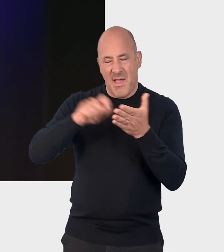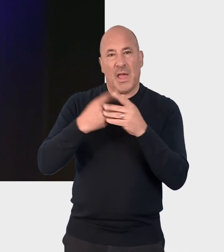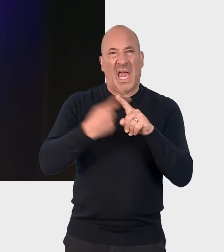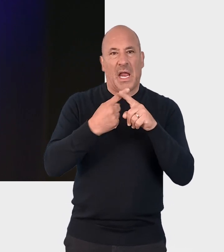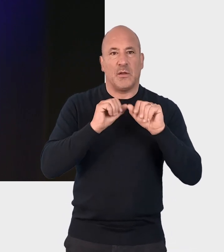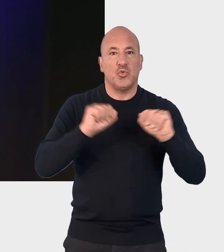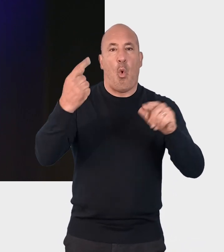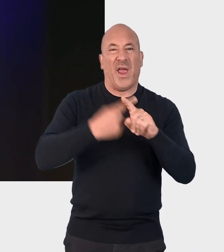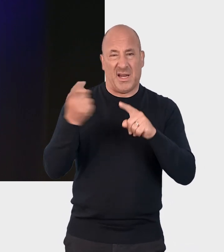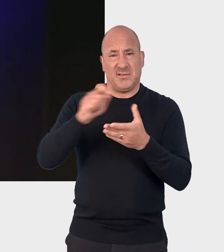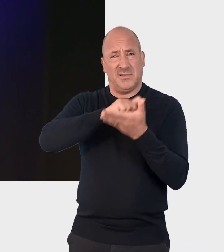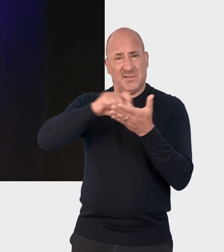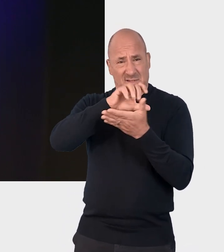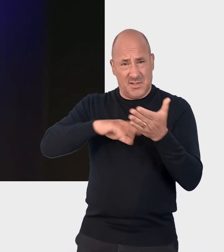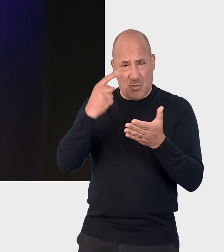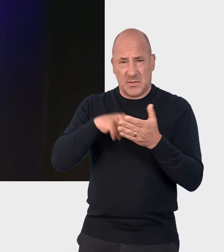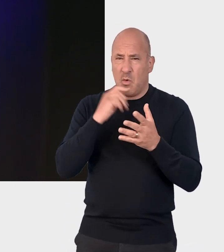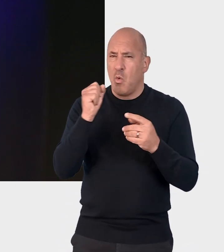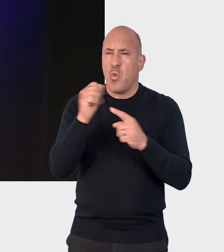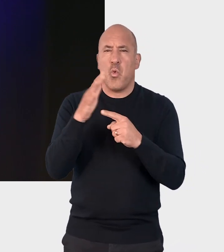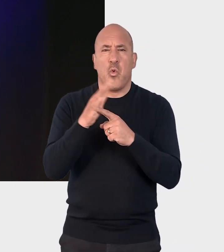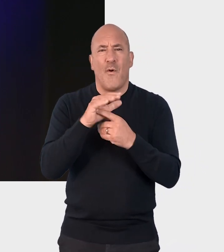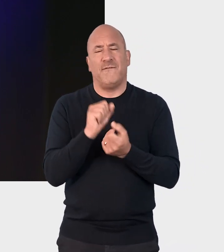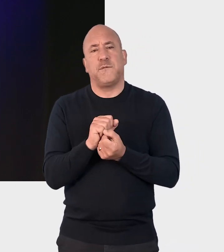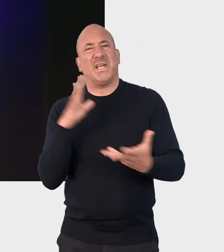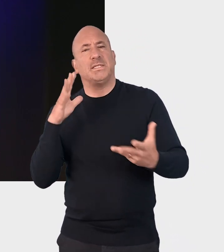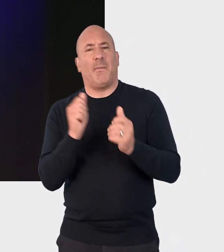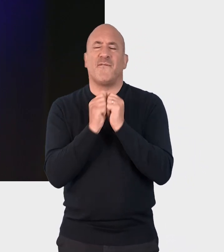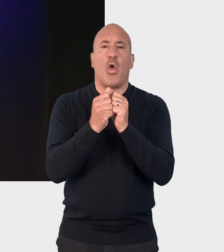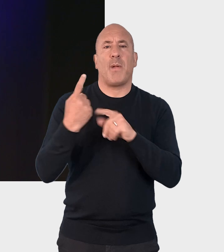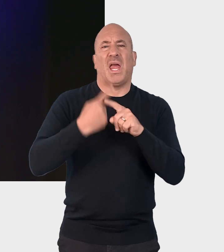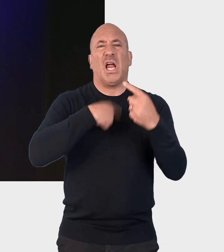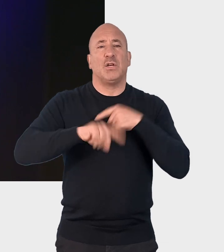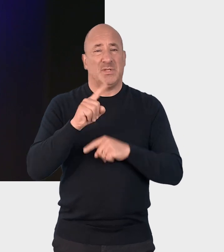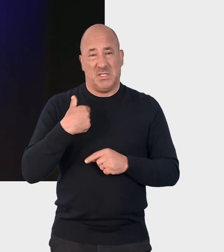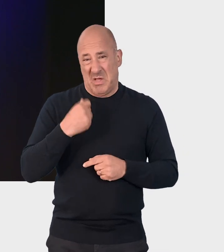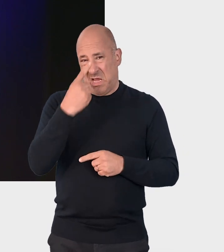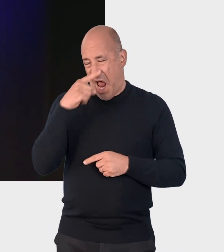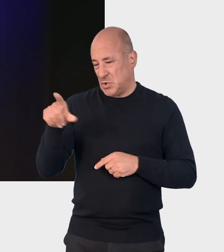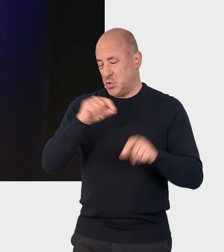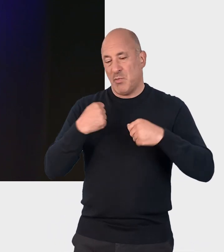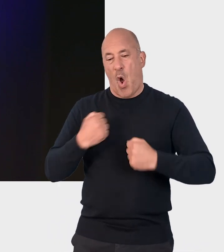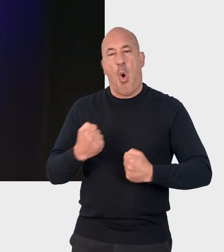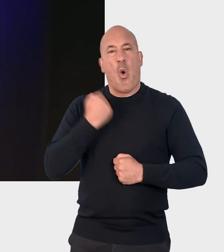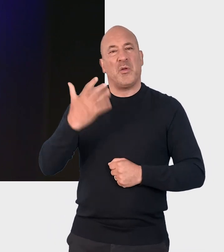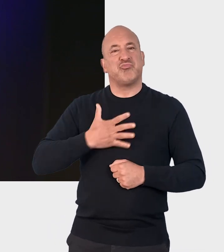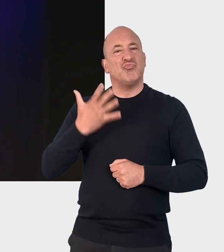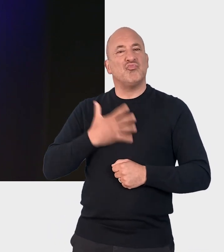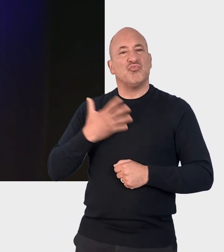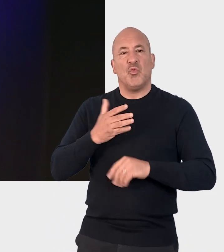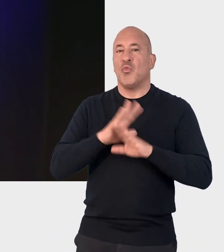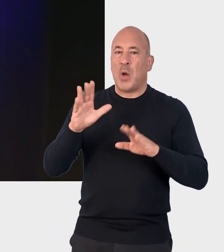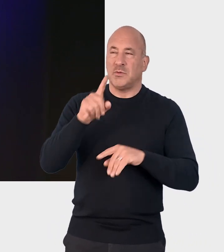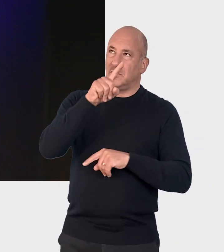Your England, George Orwell said that one of the fundamental liberties valued by the English was their ability to choose their